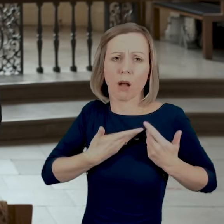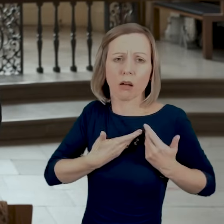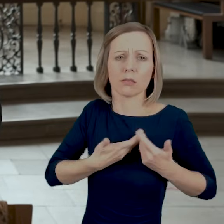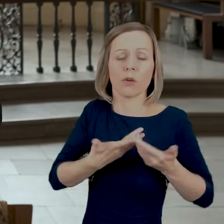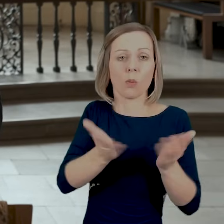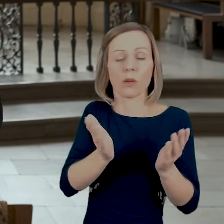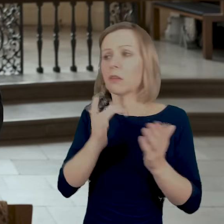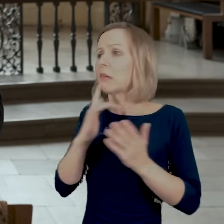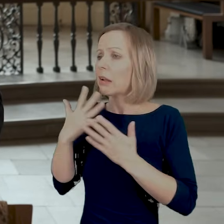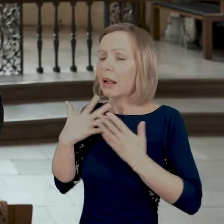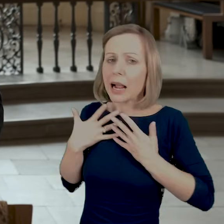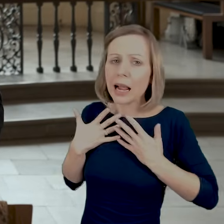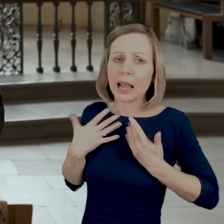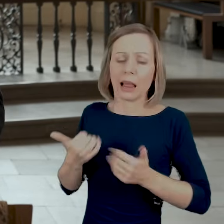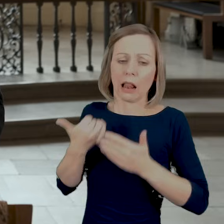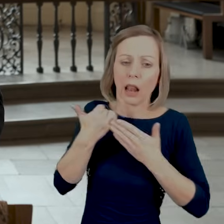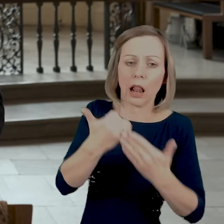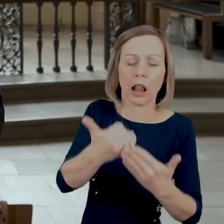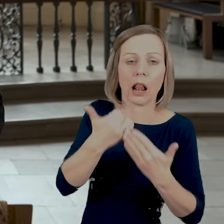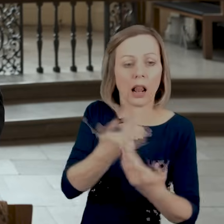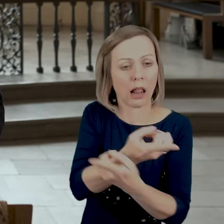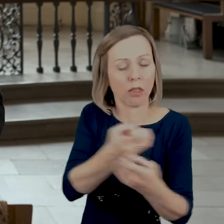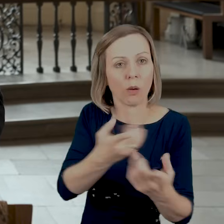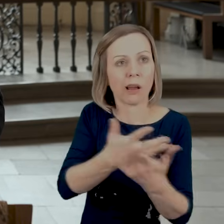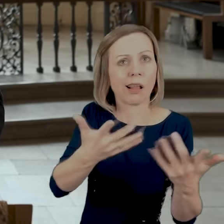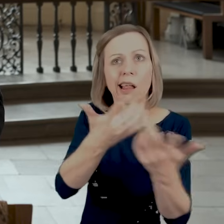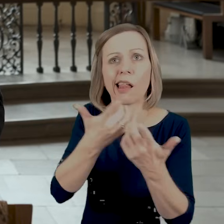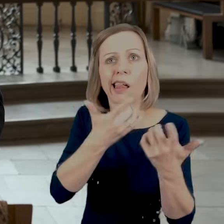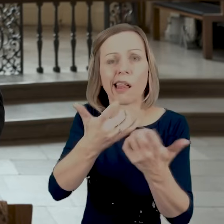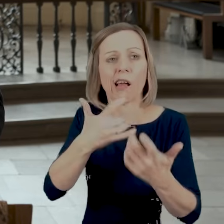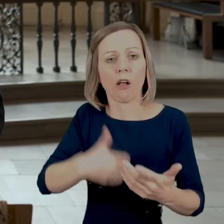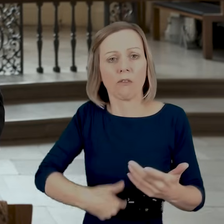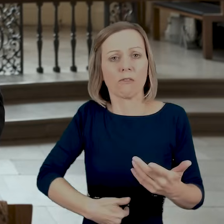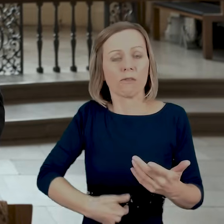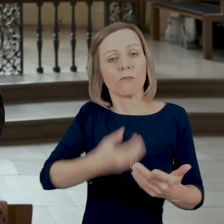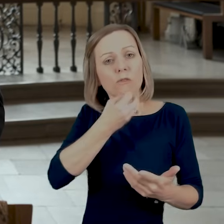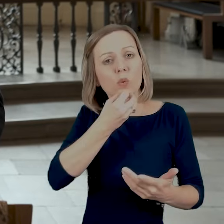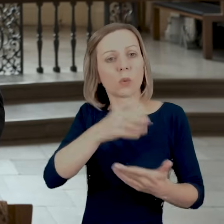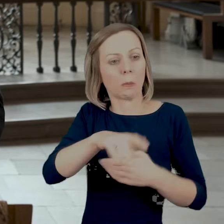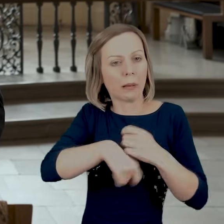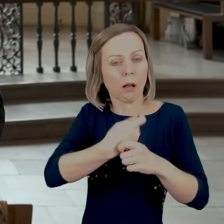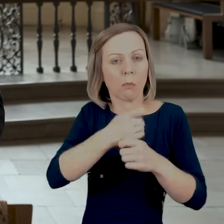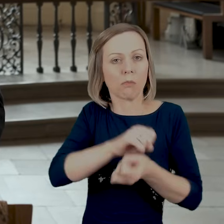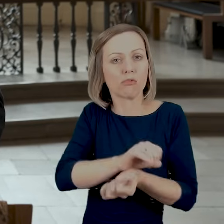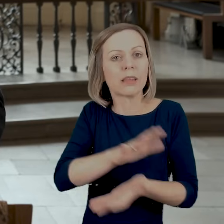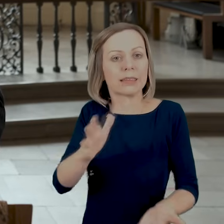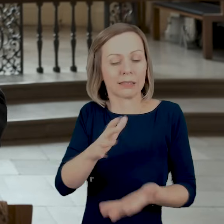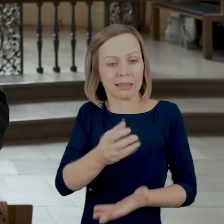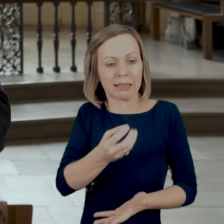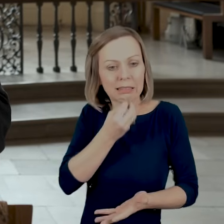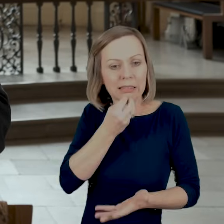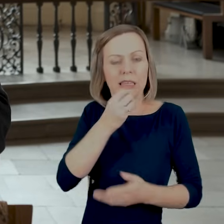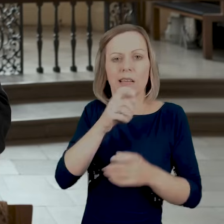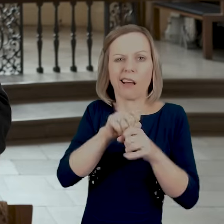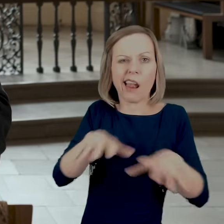in hunger. Heal and succor all for whom food becomes the focus of or release from their deepest anxieties, such